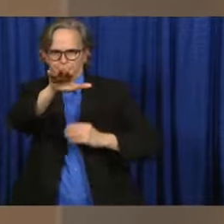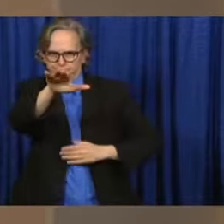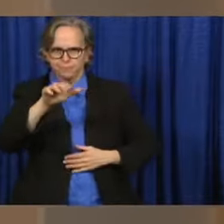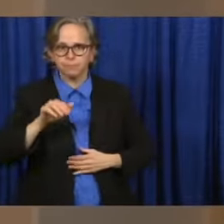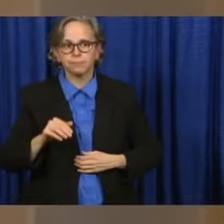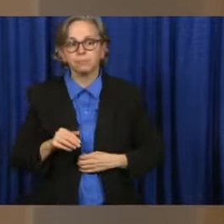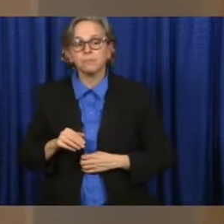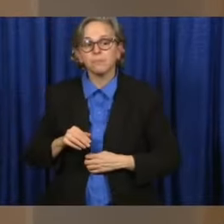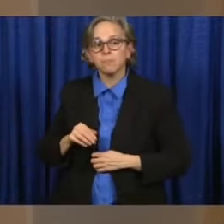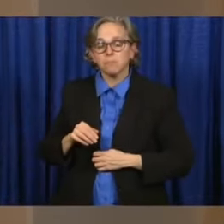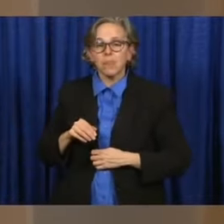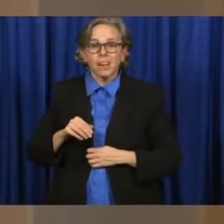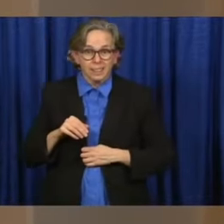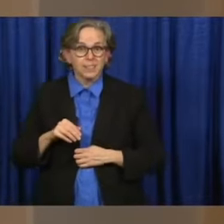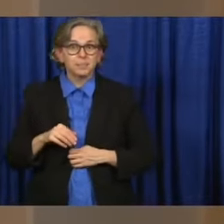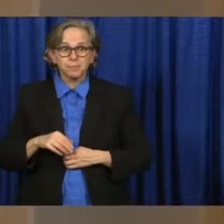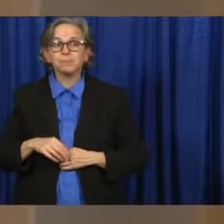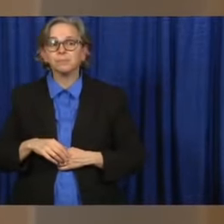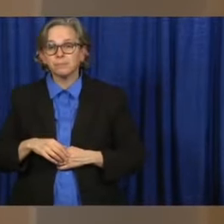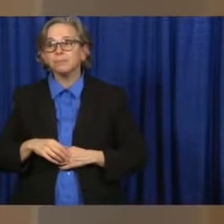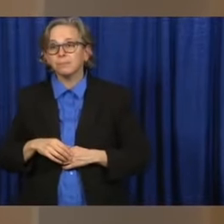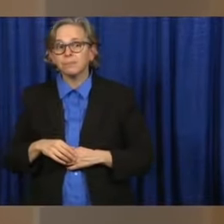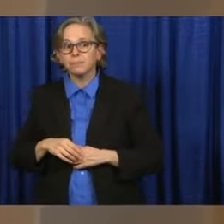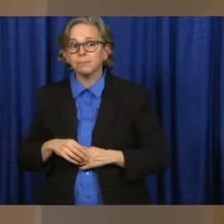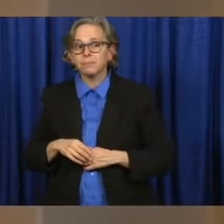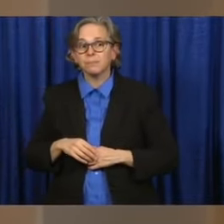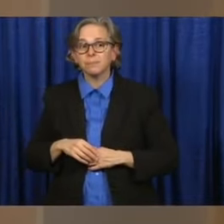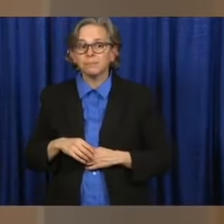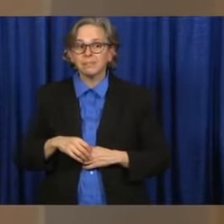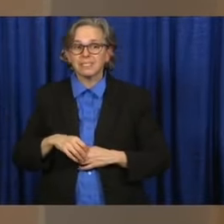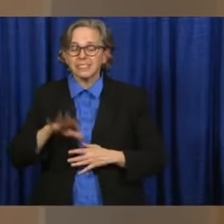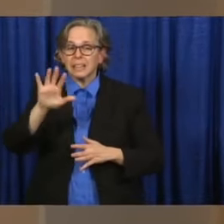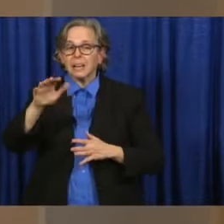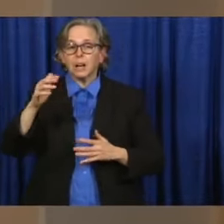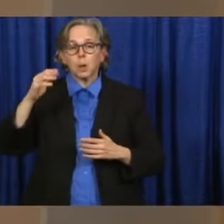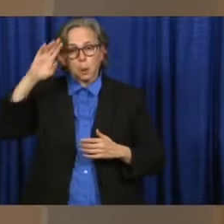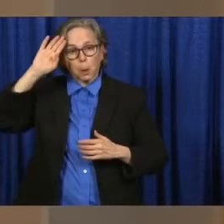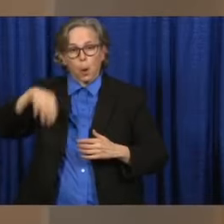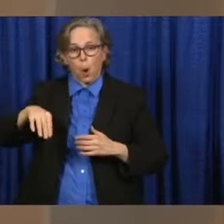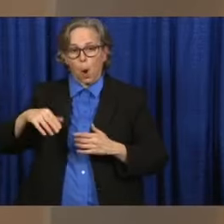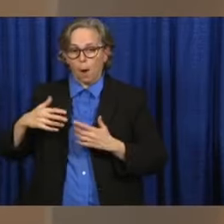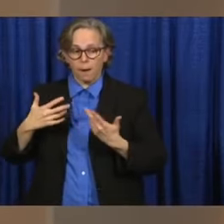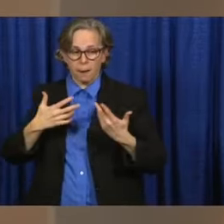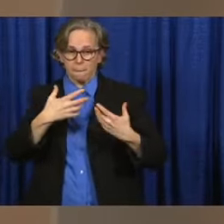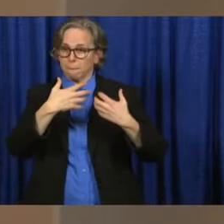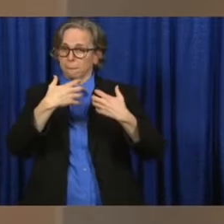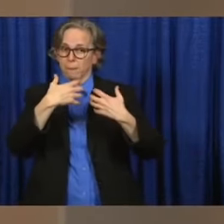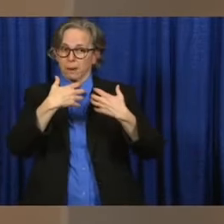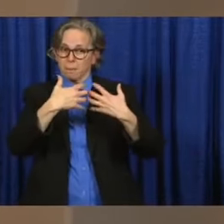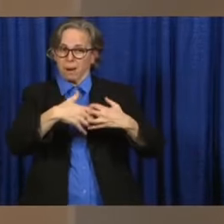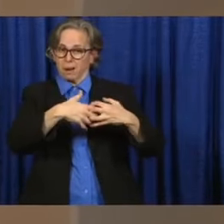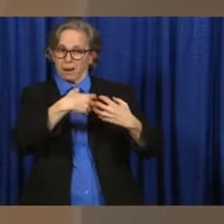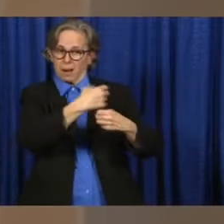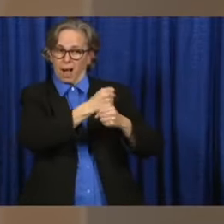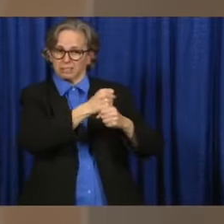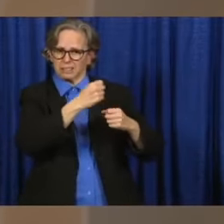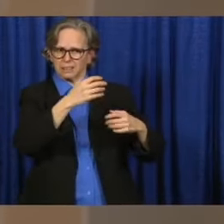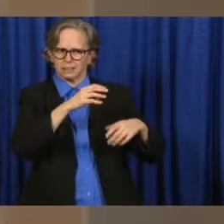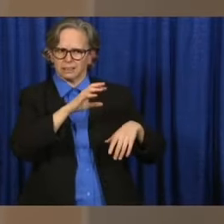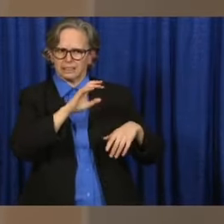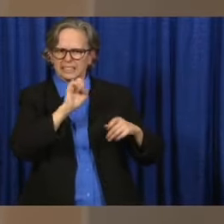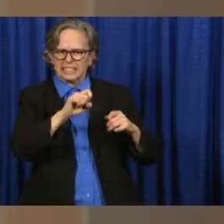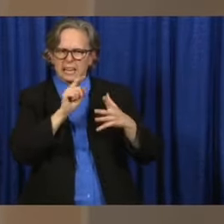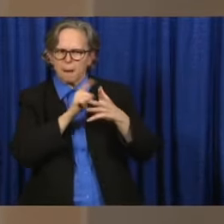typically to stand up in a manufacturing facility all of the things that you would need to produce a new product is, as I talked to one manufacturer,